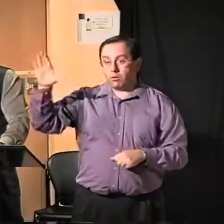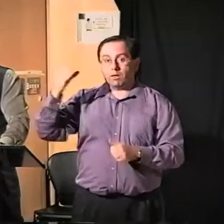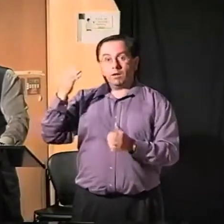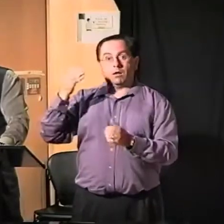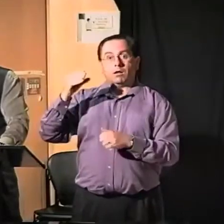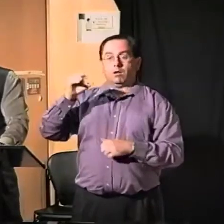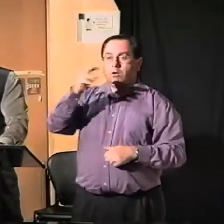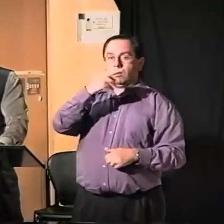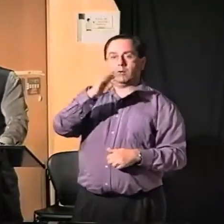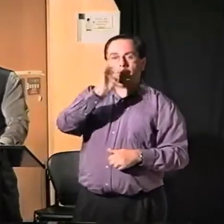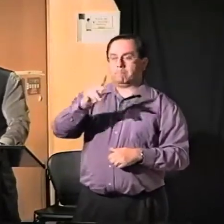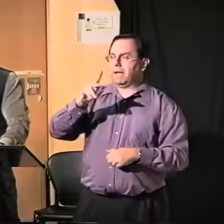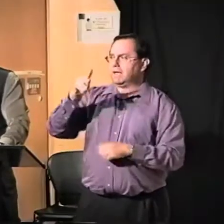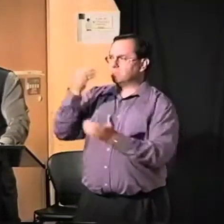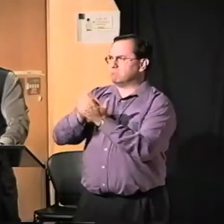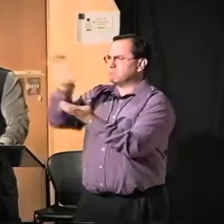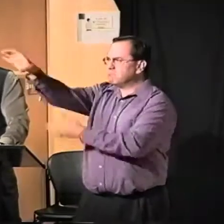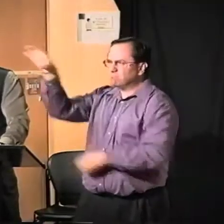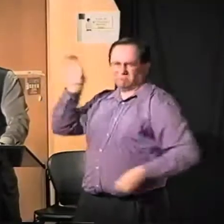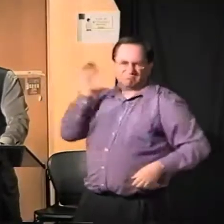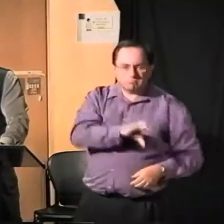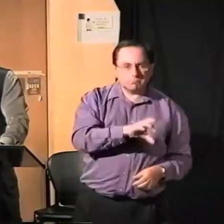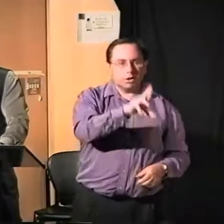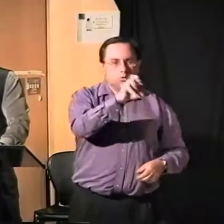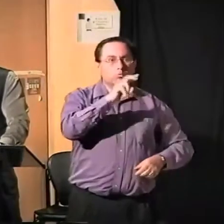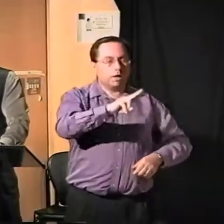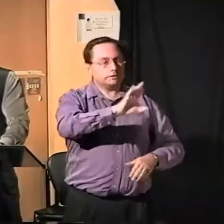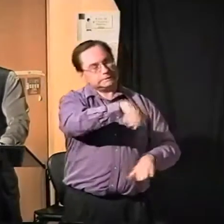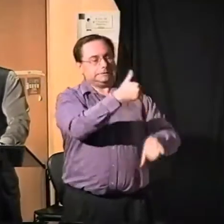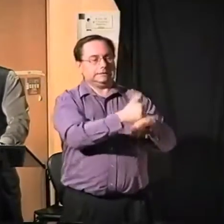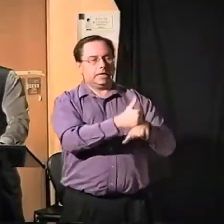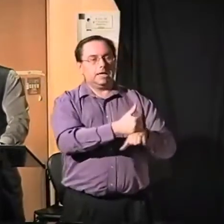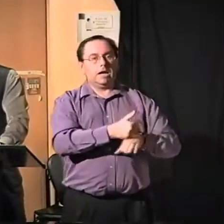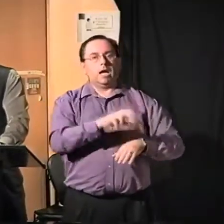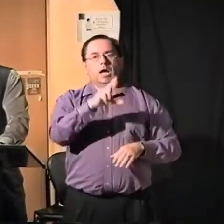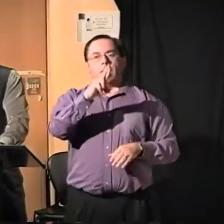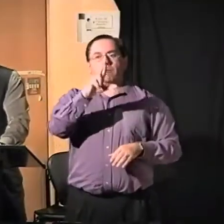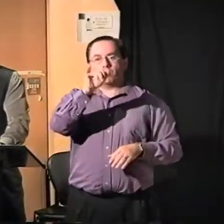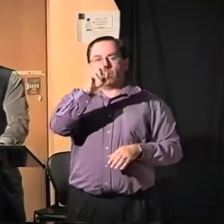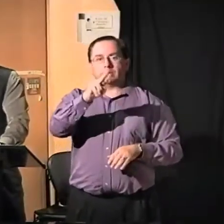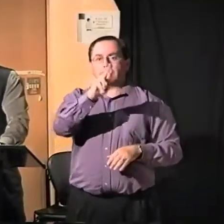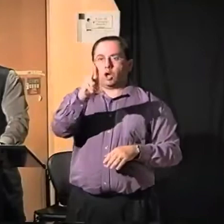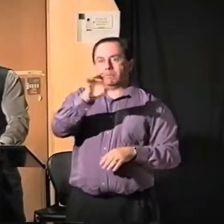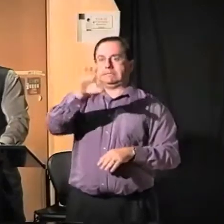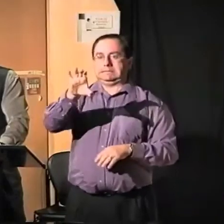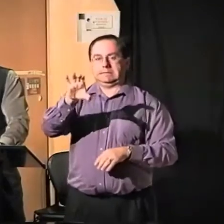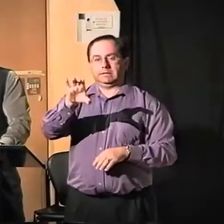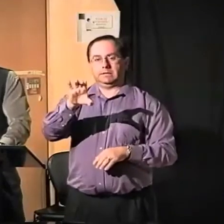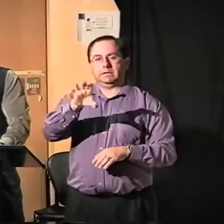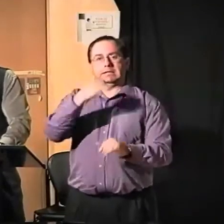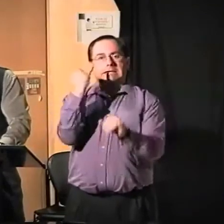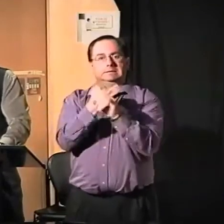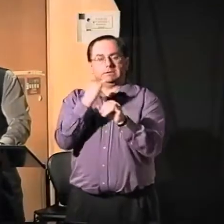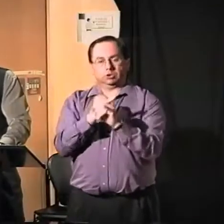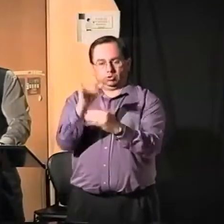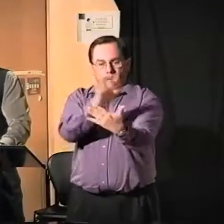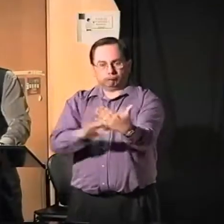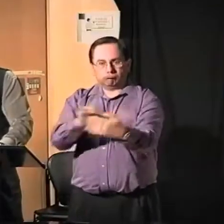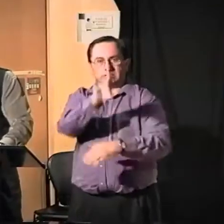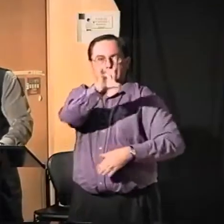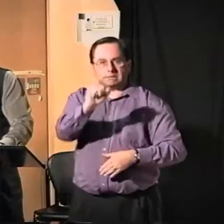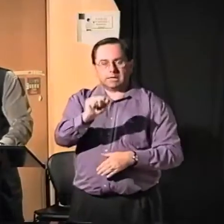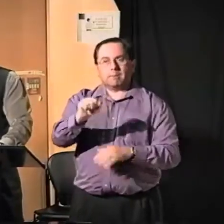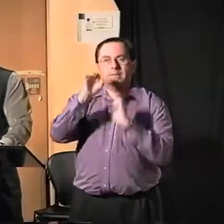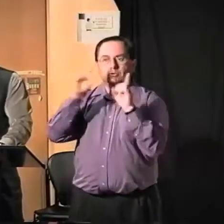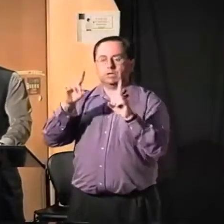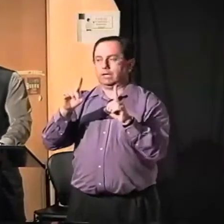grant to Ryerson, enabling them to establish the Ryerson RBC Foundation Institute for Disability Studies, Research, and Education. Say that